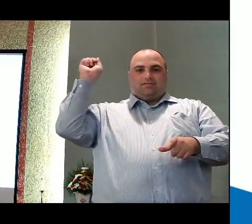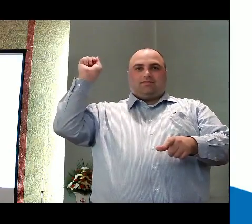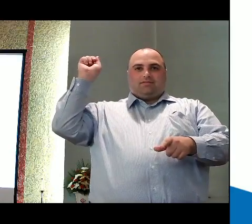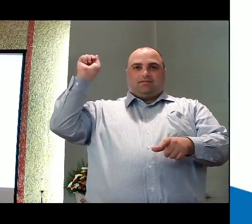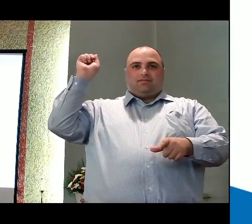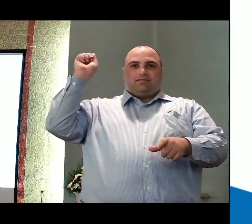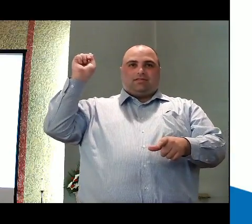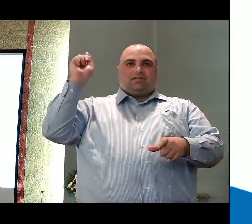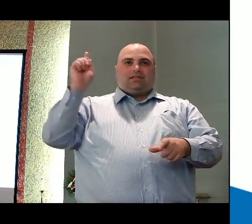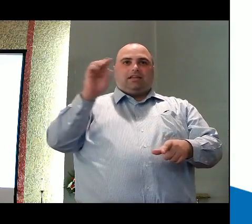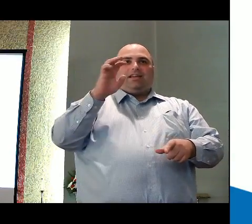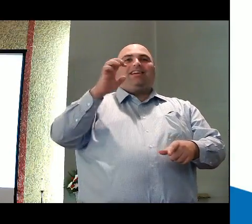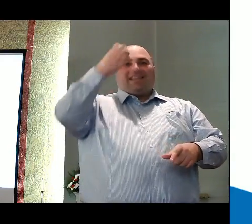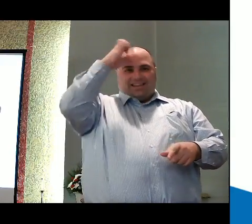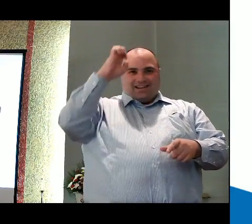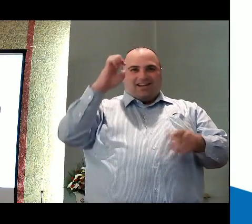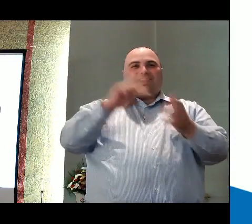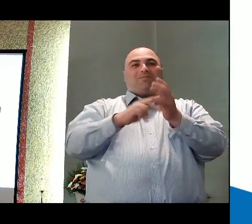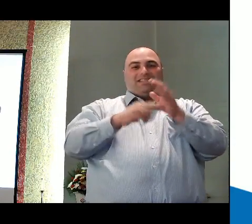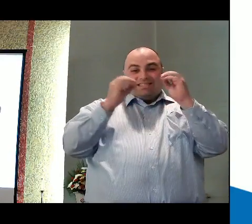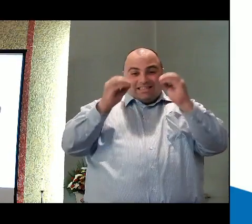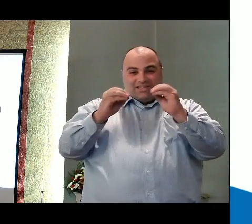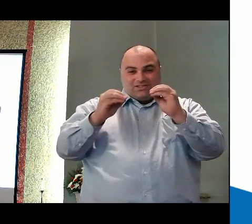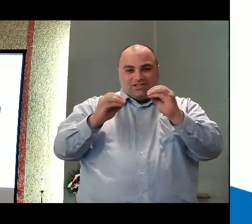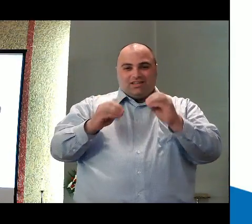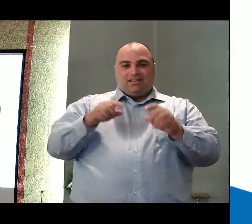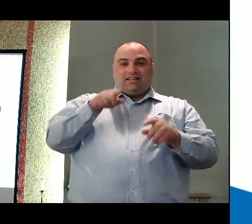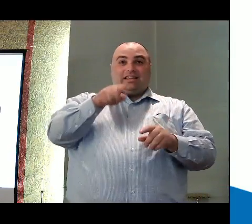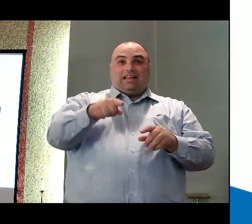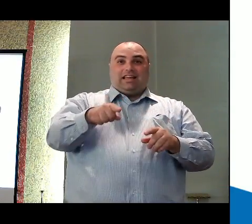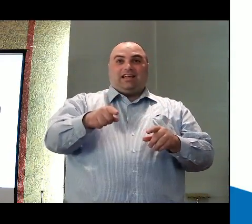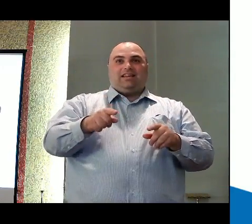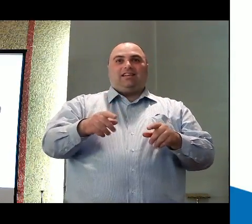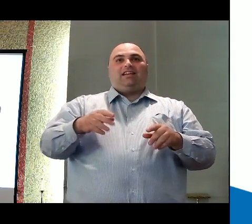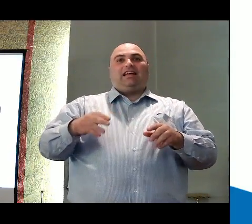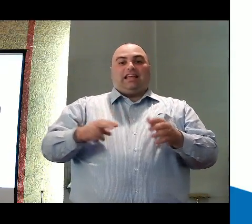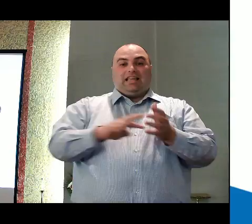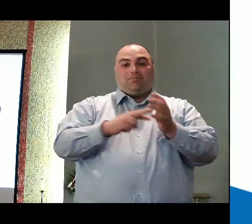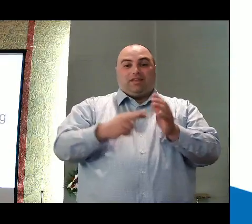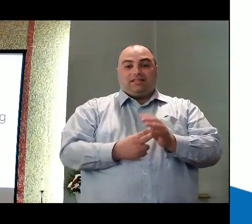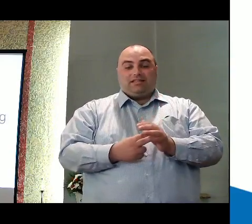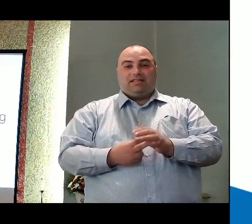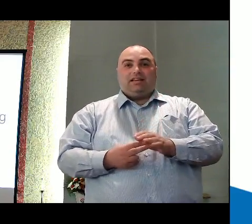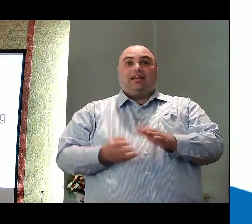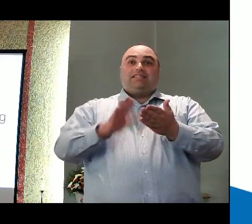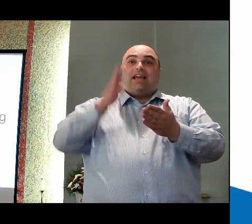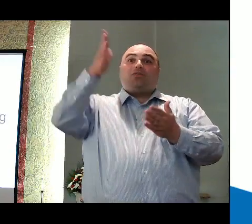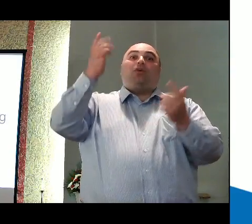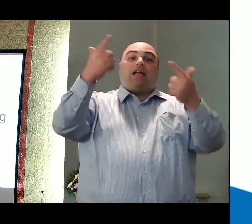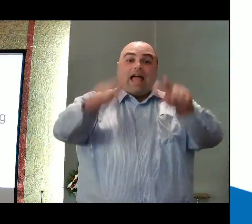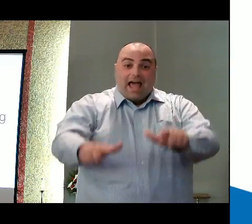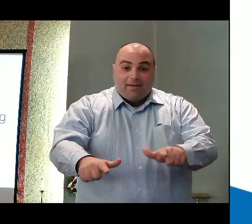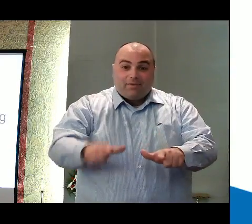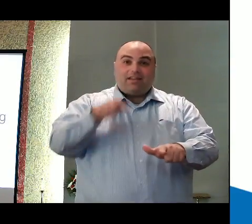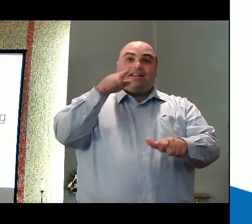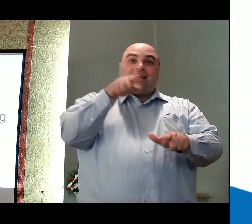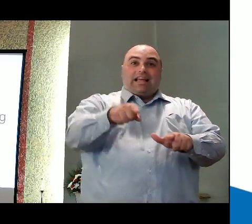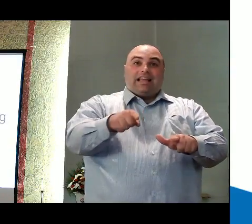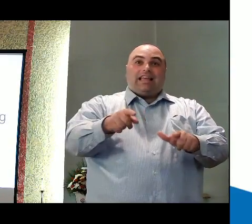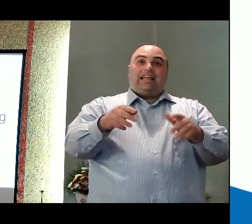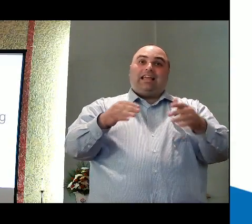Enoch means teaching, teacher. Methuselah means his death shall bring. Lamech means